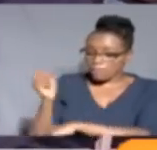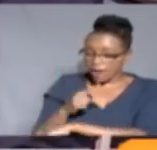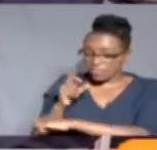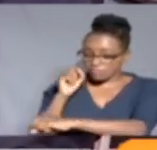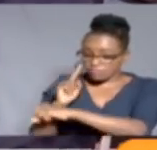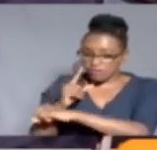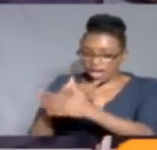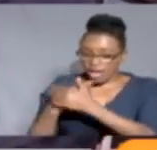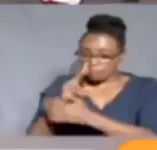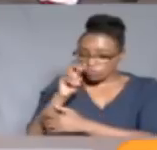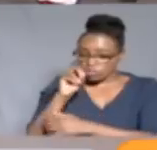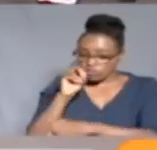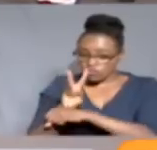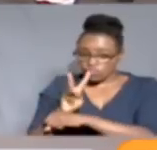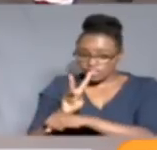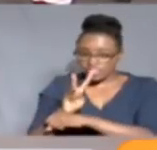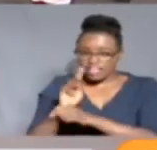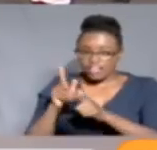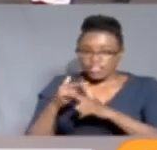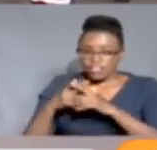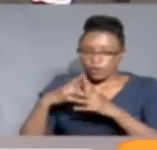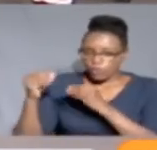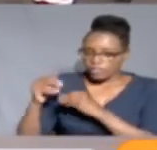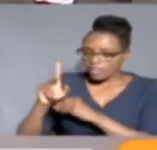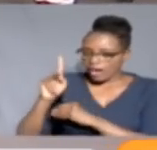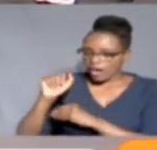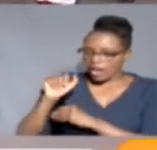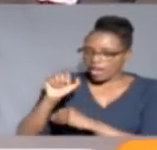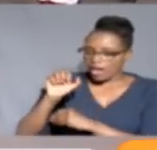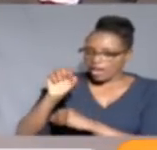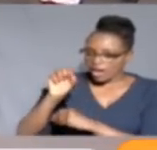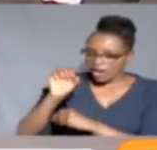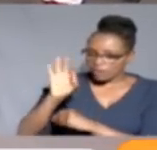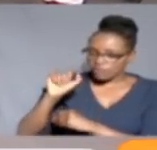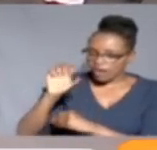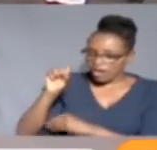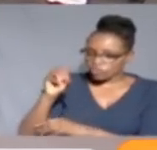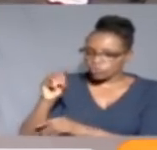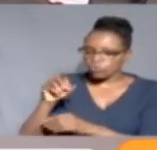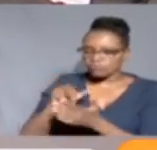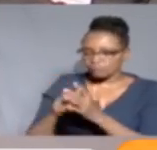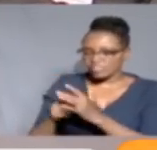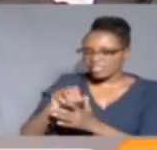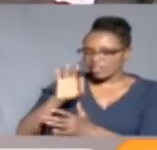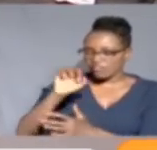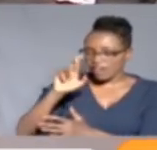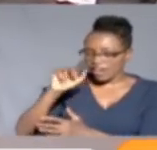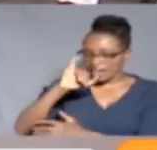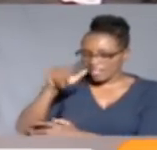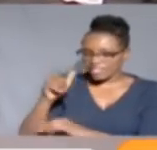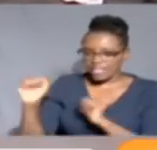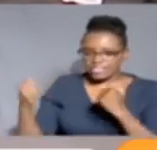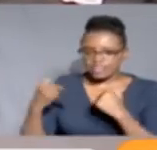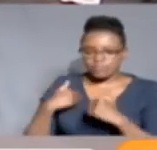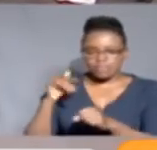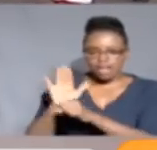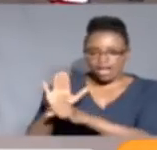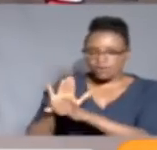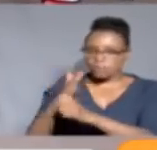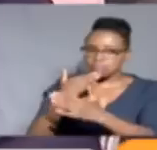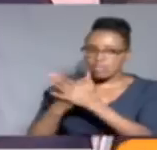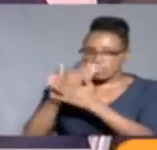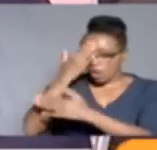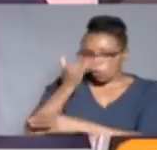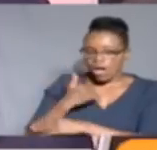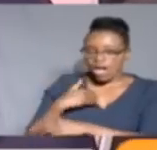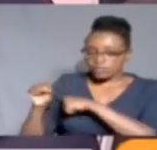11, 2014, and I went to Kafaso. So according to me, Faraja has helped me so much, and I really thank them because